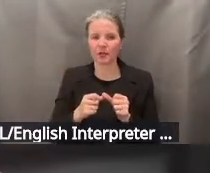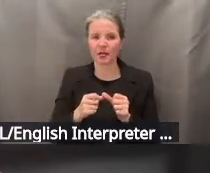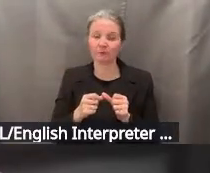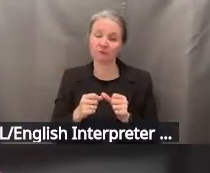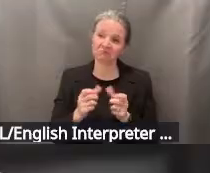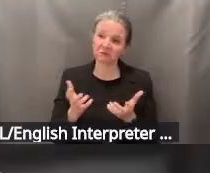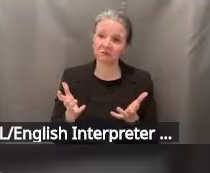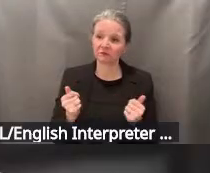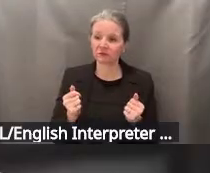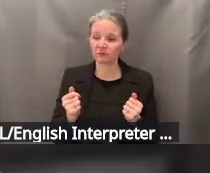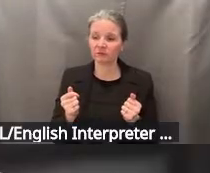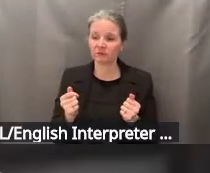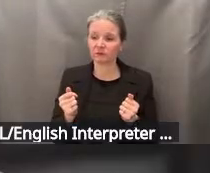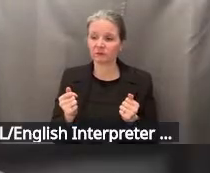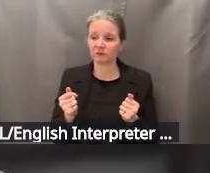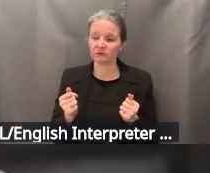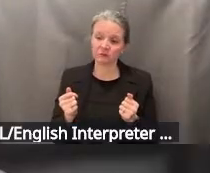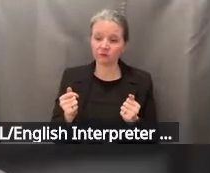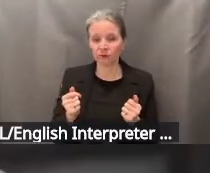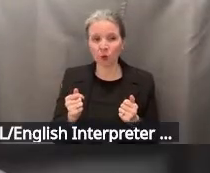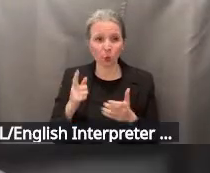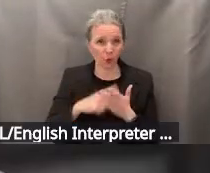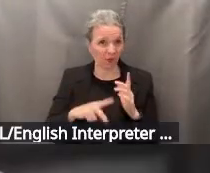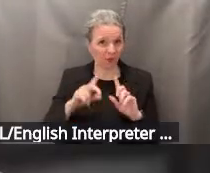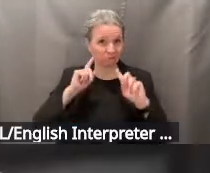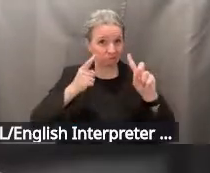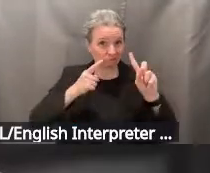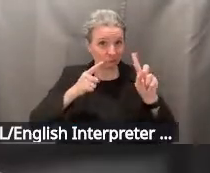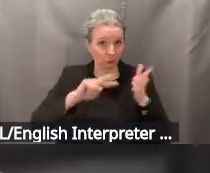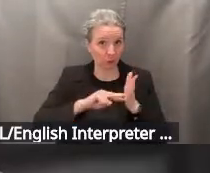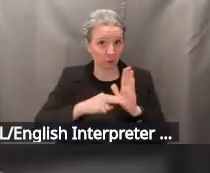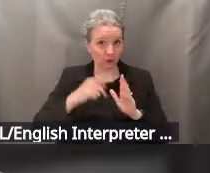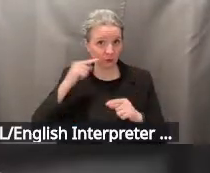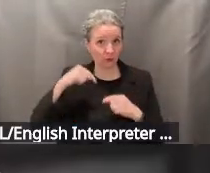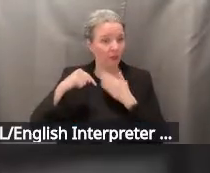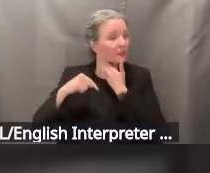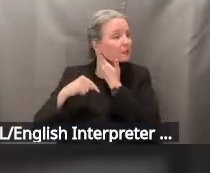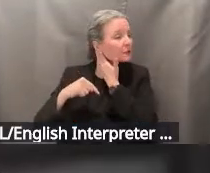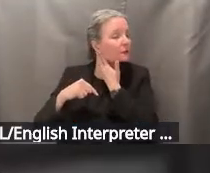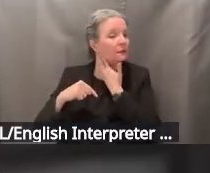know, what the purpose of this